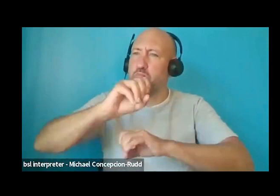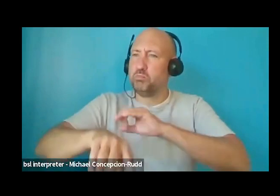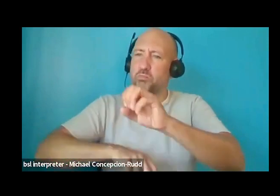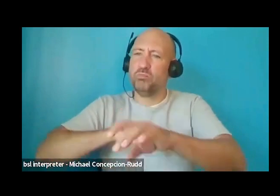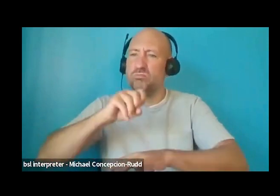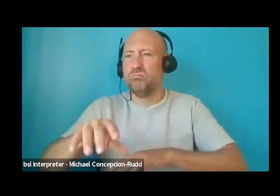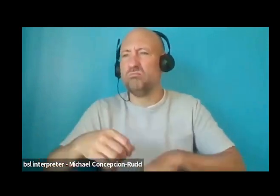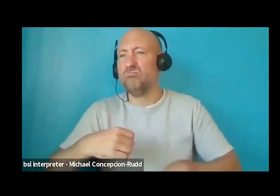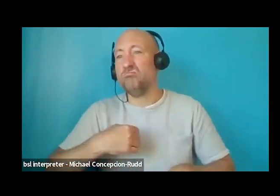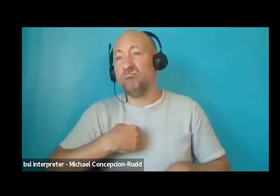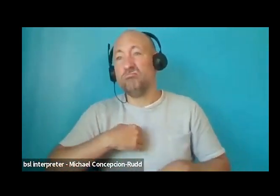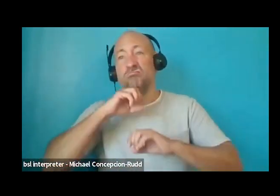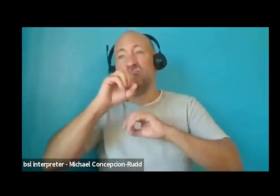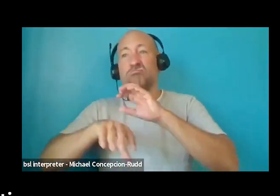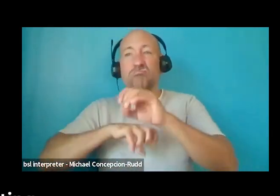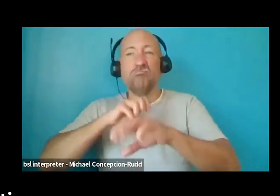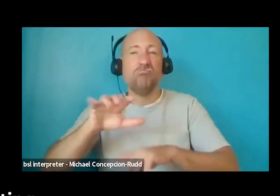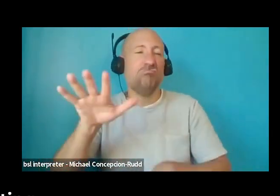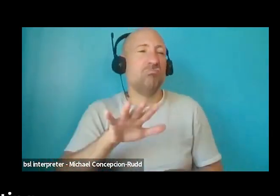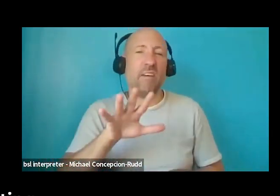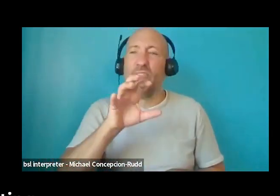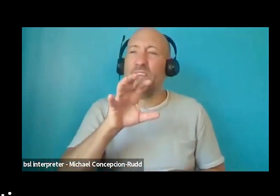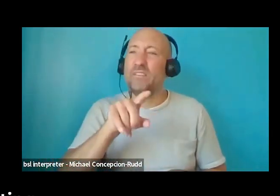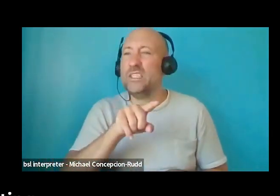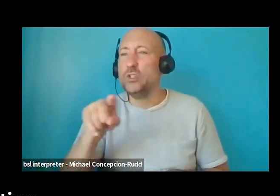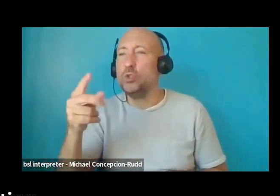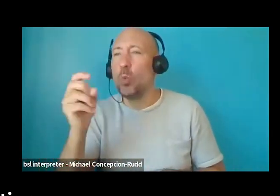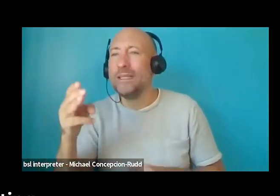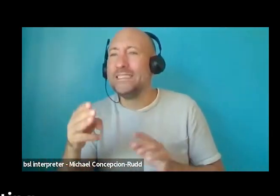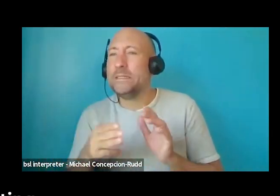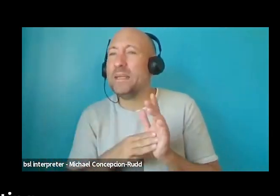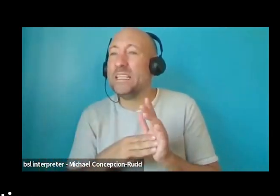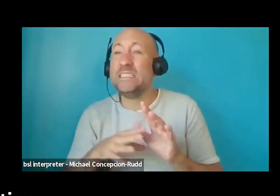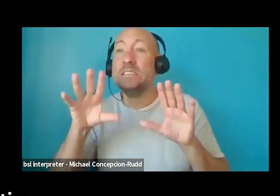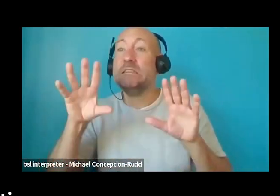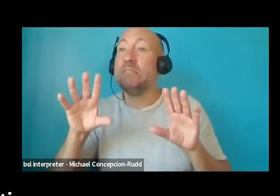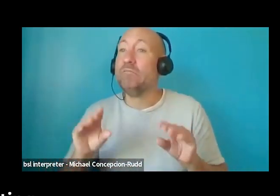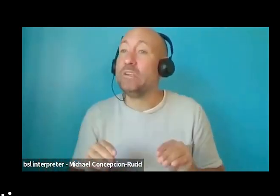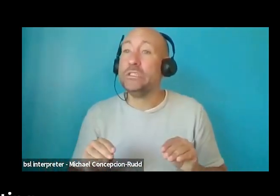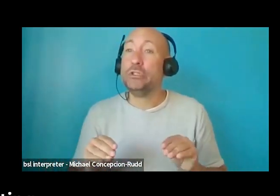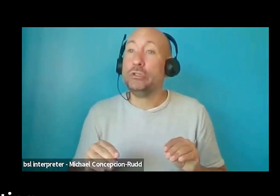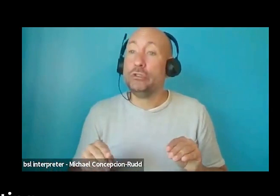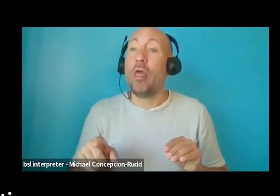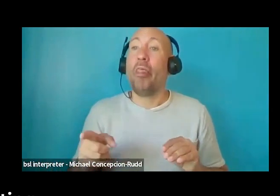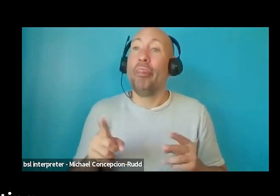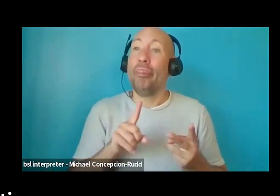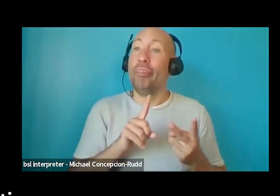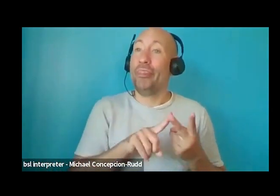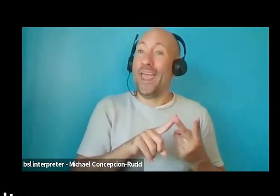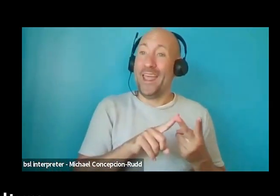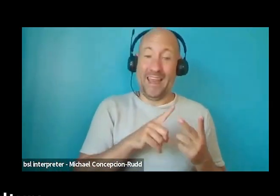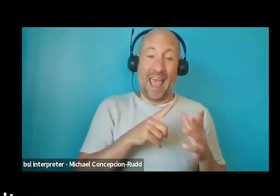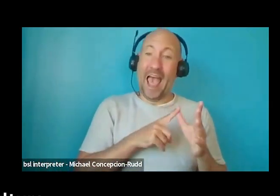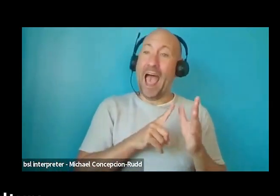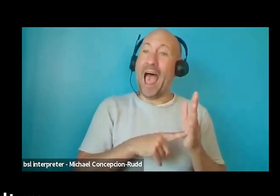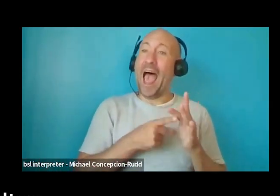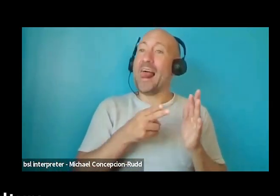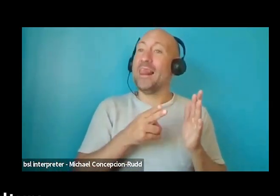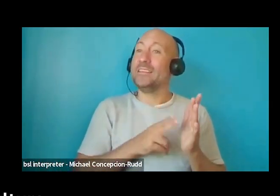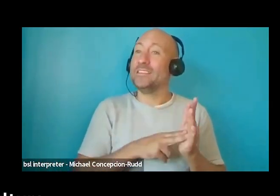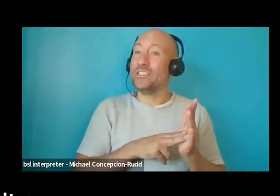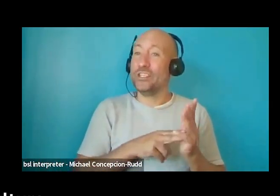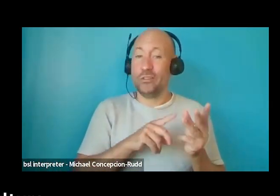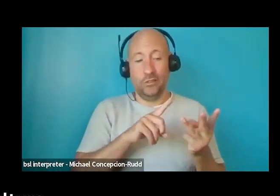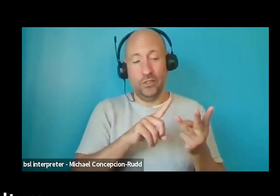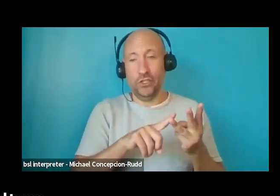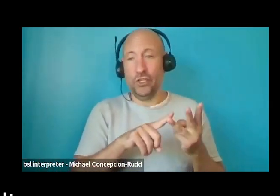presentation will be about 15 to 20 minutes long. And once I've finished, I will be inviting Alison from the British Council and Sabrina from the